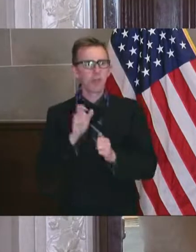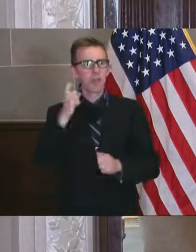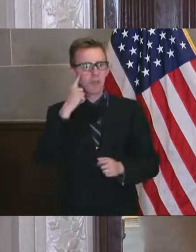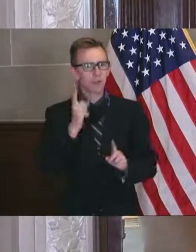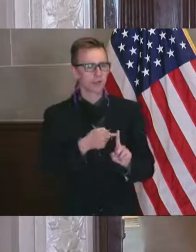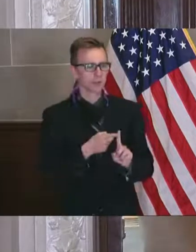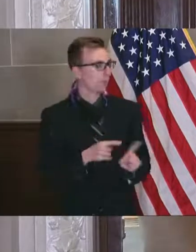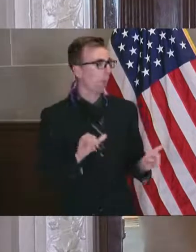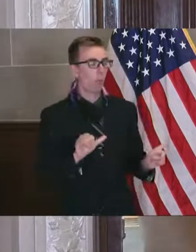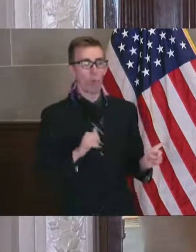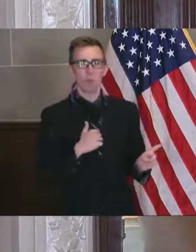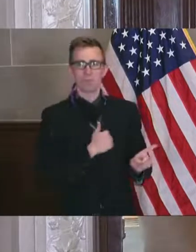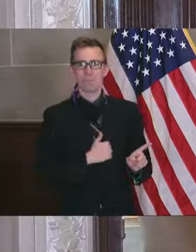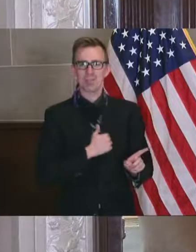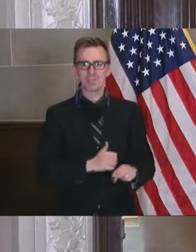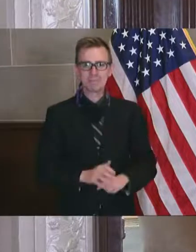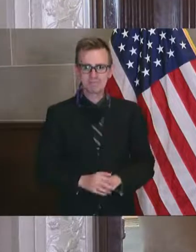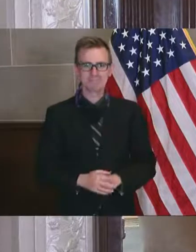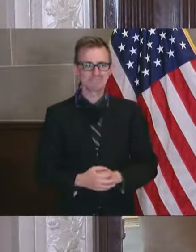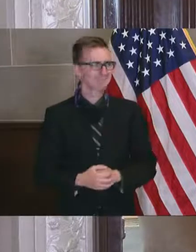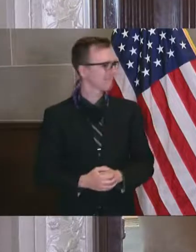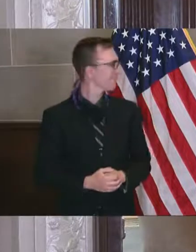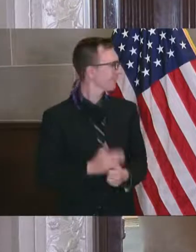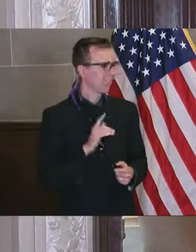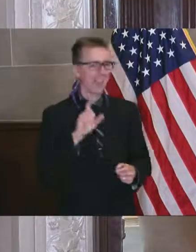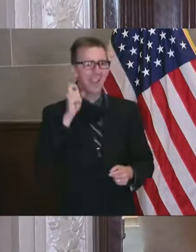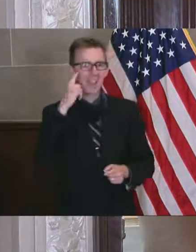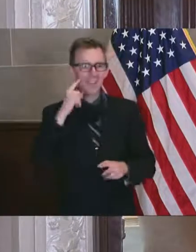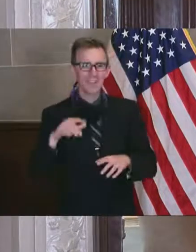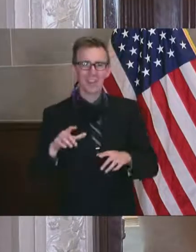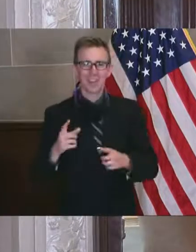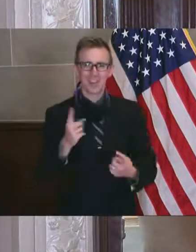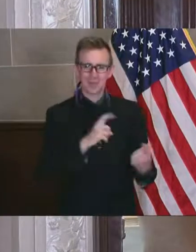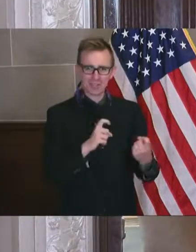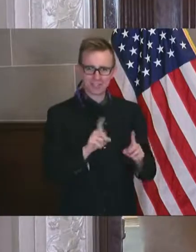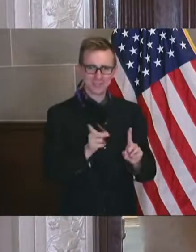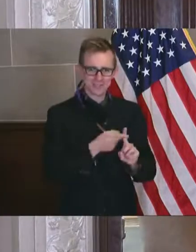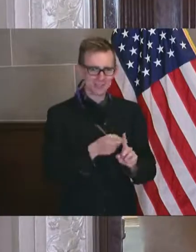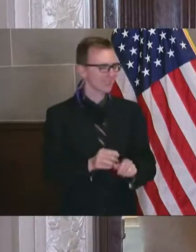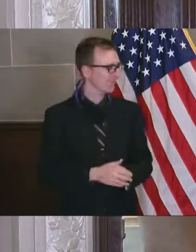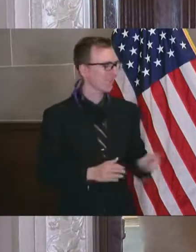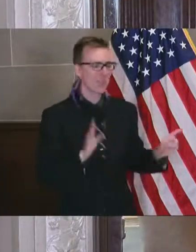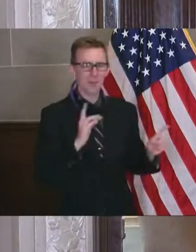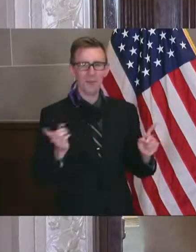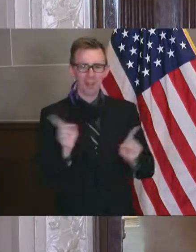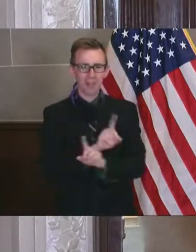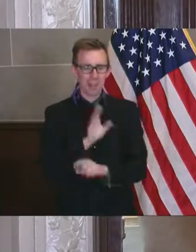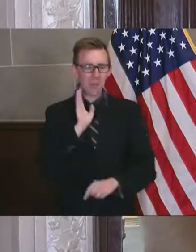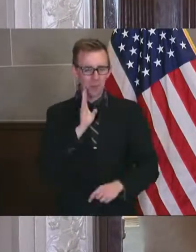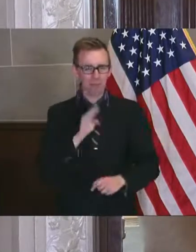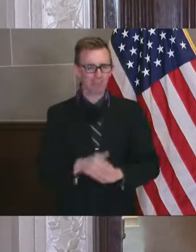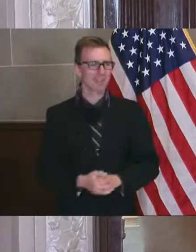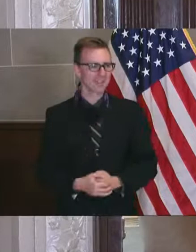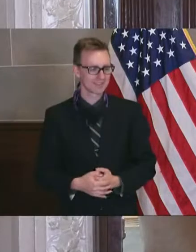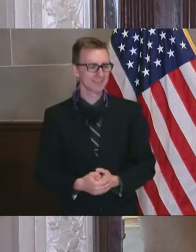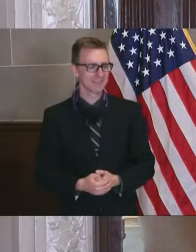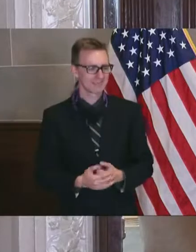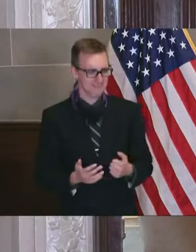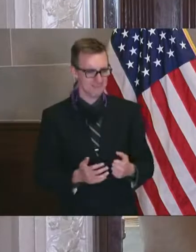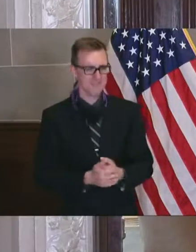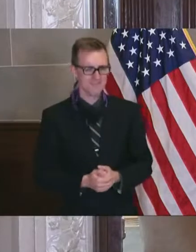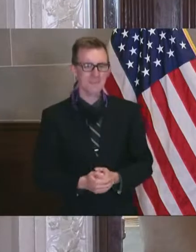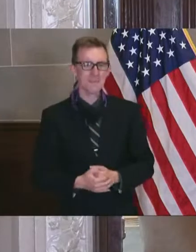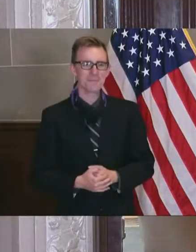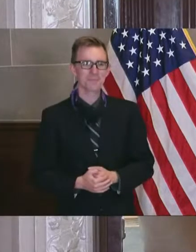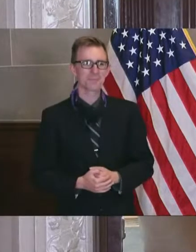Oh, sorry, Governor. We'll let the governor take questions. You'll be back, and we'll get you back. They'll have some for you, I guarantee